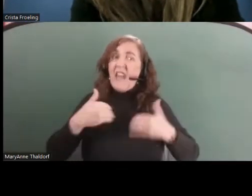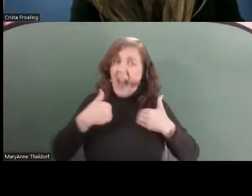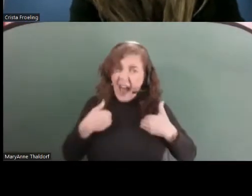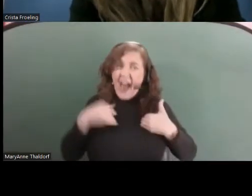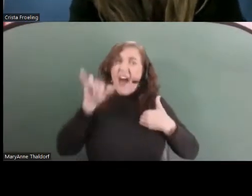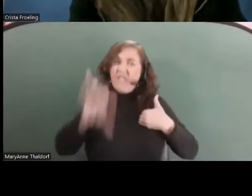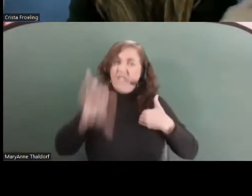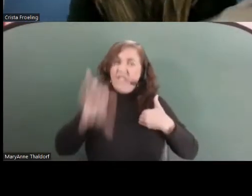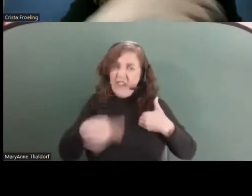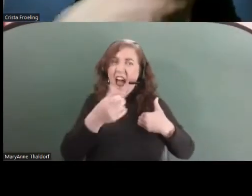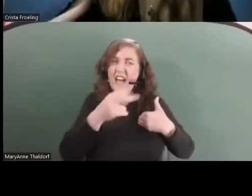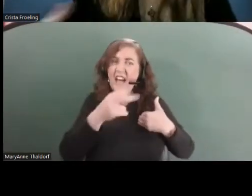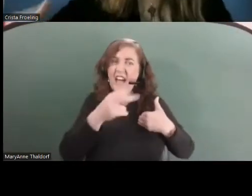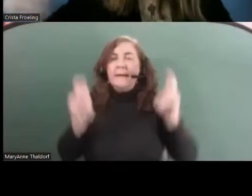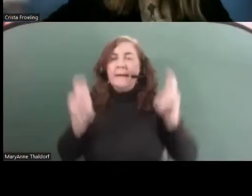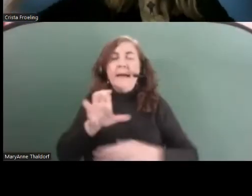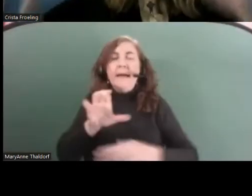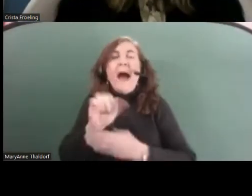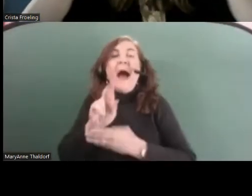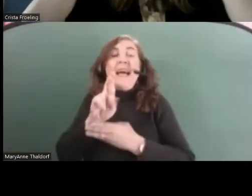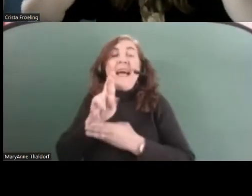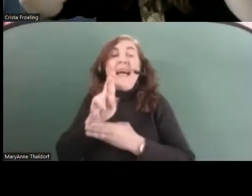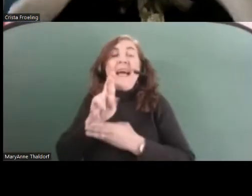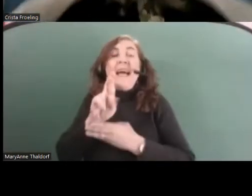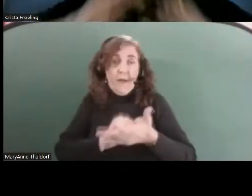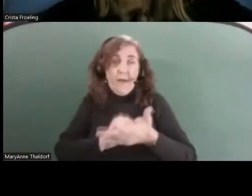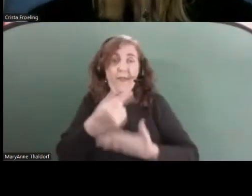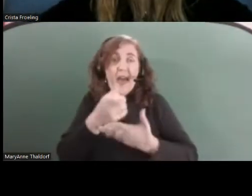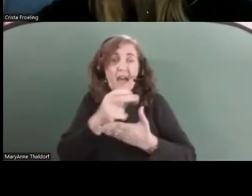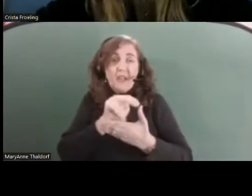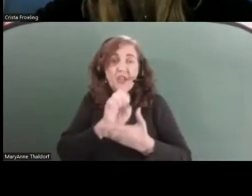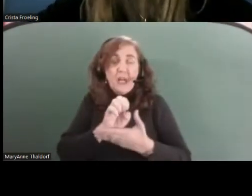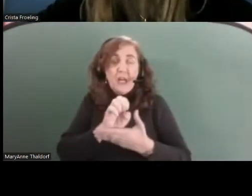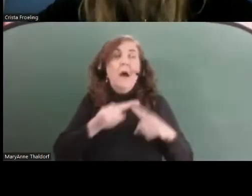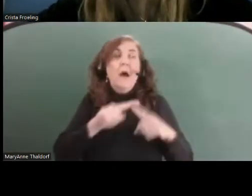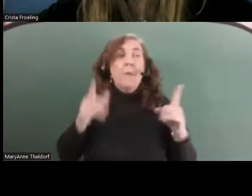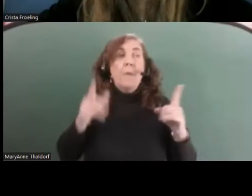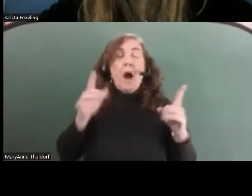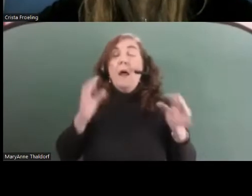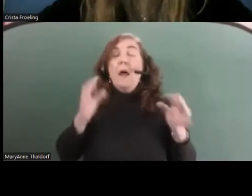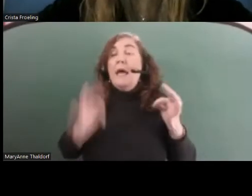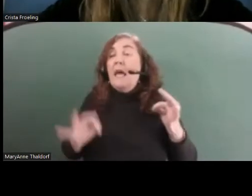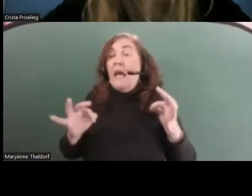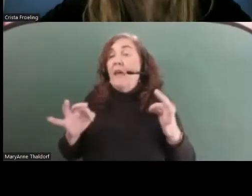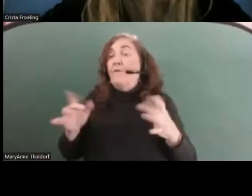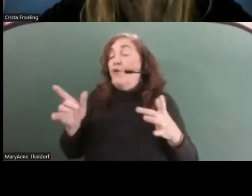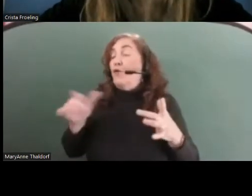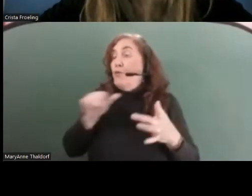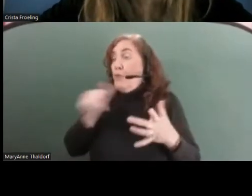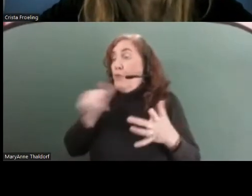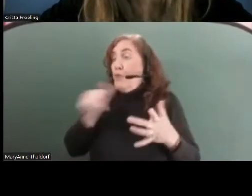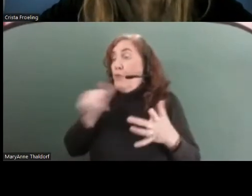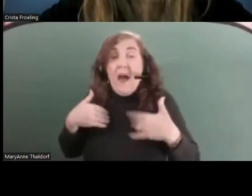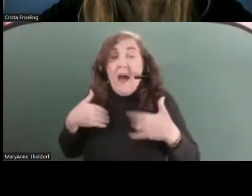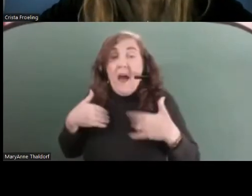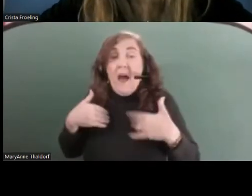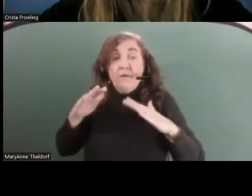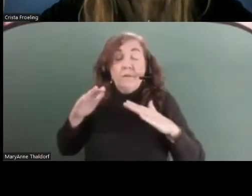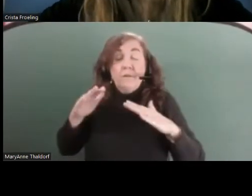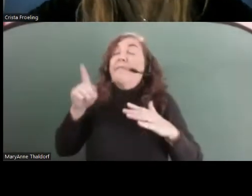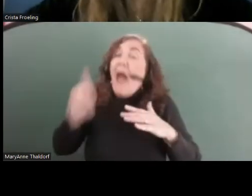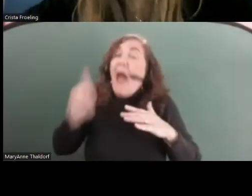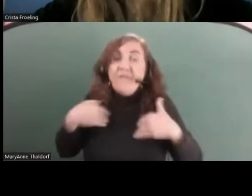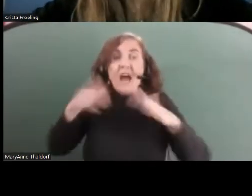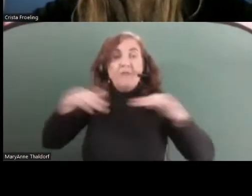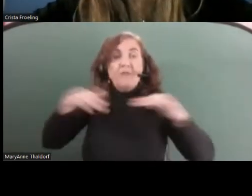gene, but unless you have a child with somebody who is also a carrier, then it doesn't matter. And